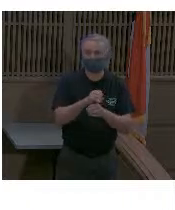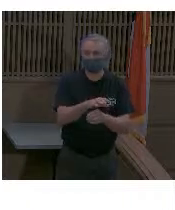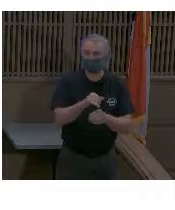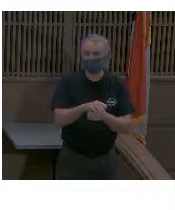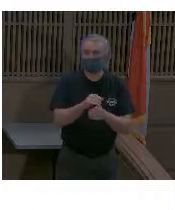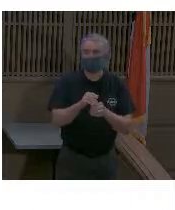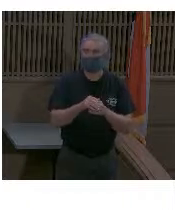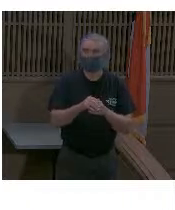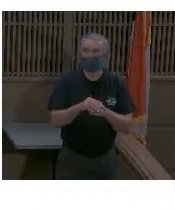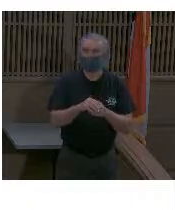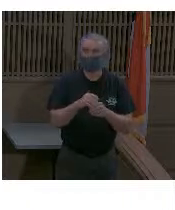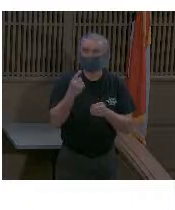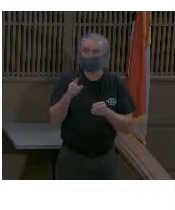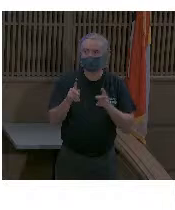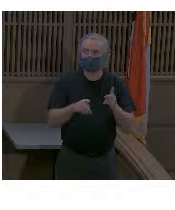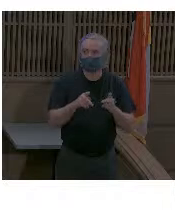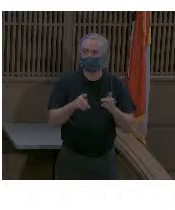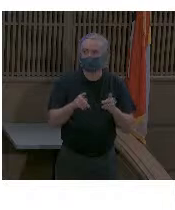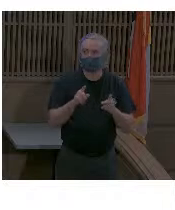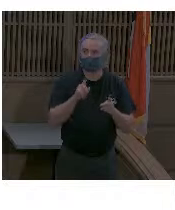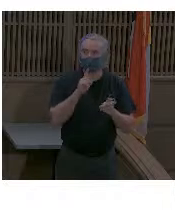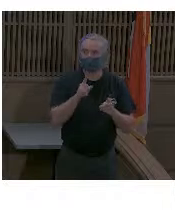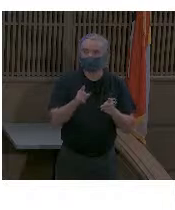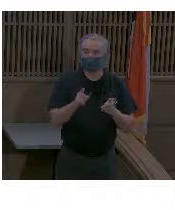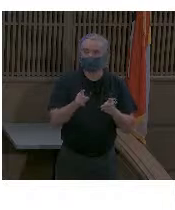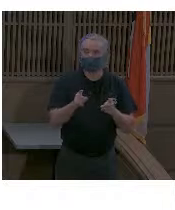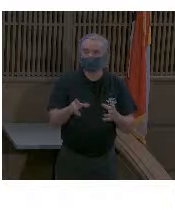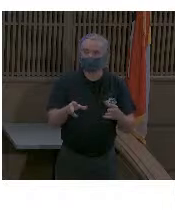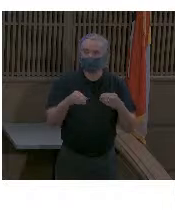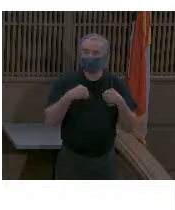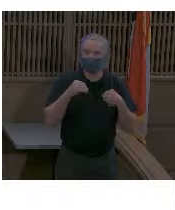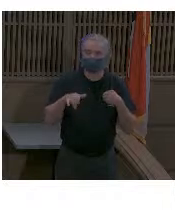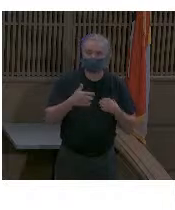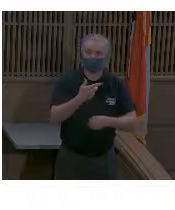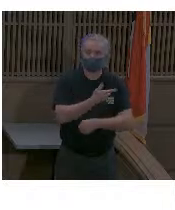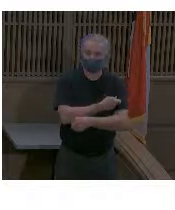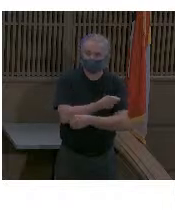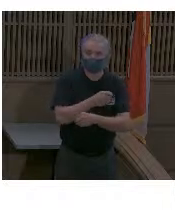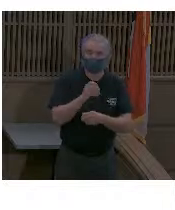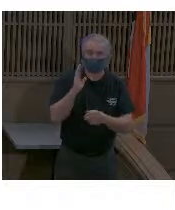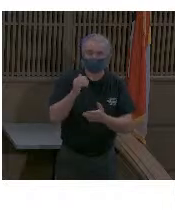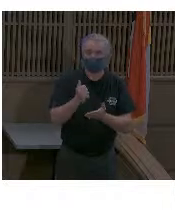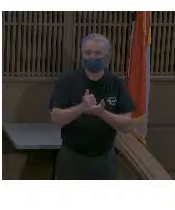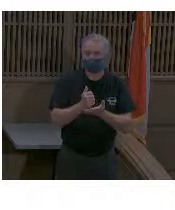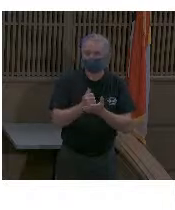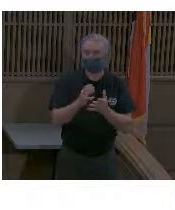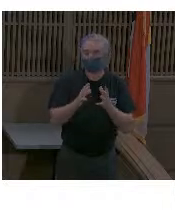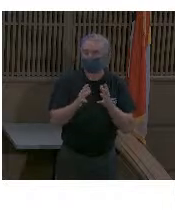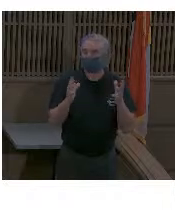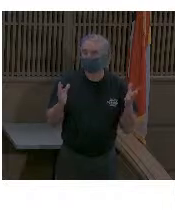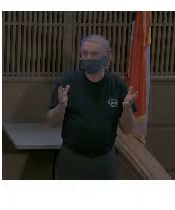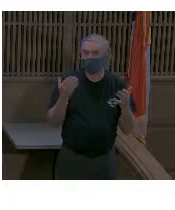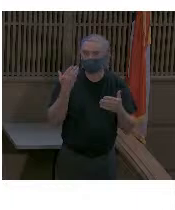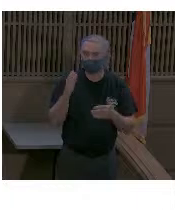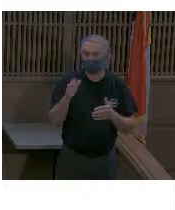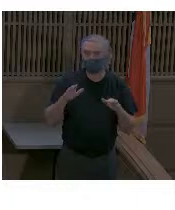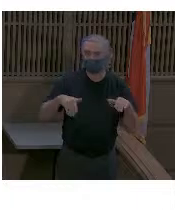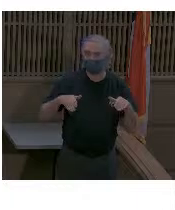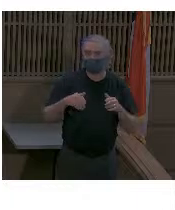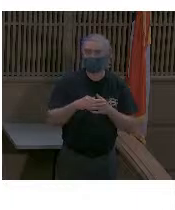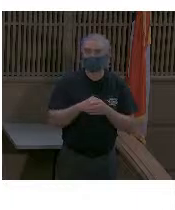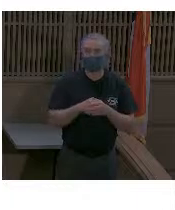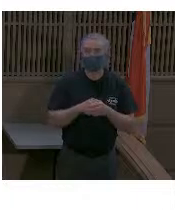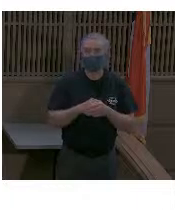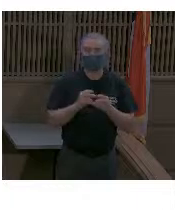actually obtaining a medically delivered form of immunity. And that's very, very important. And I